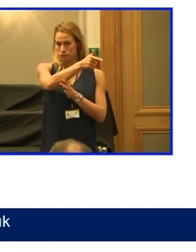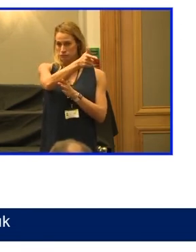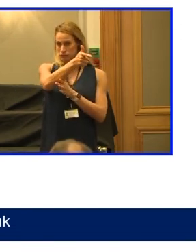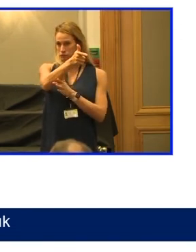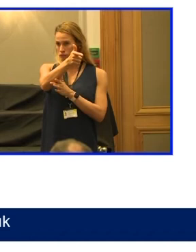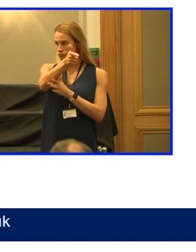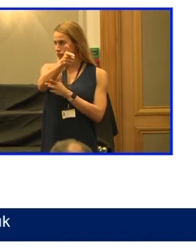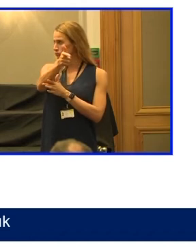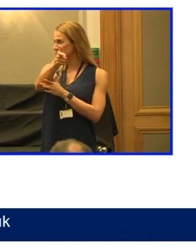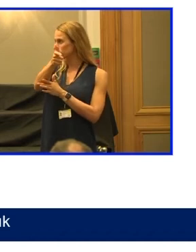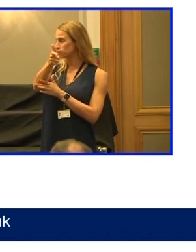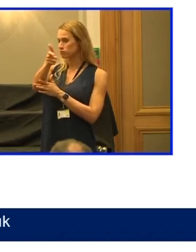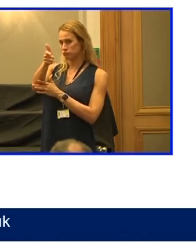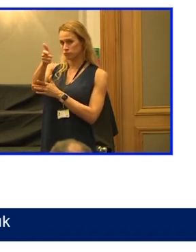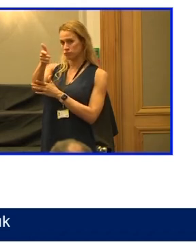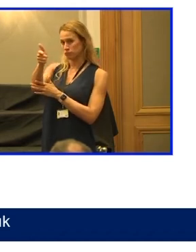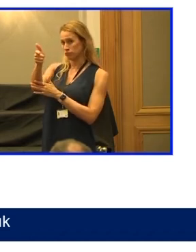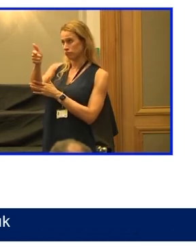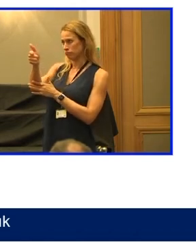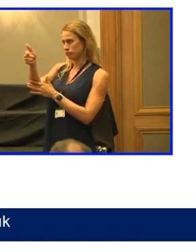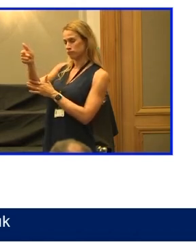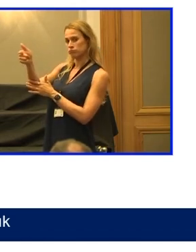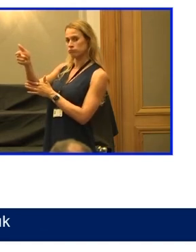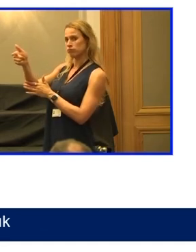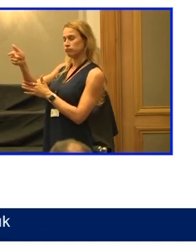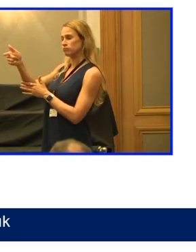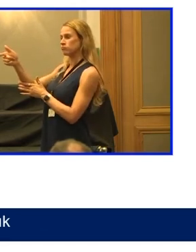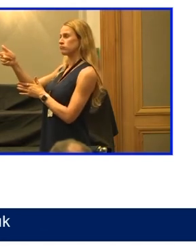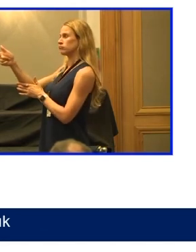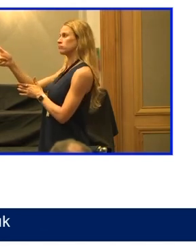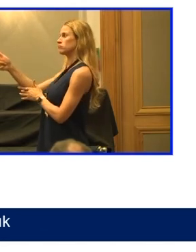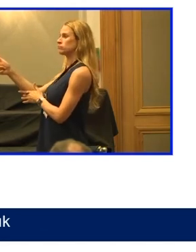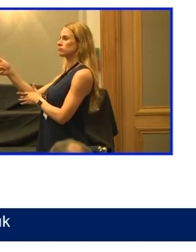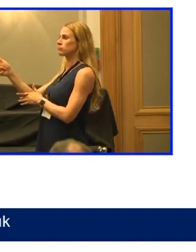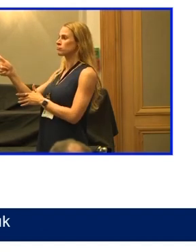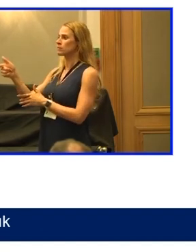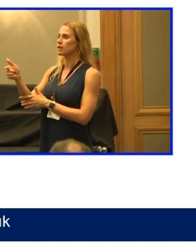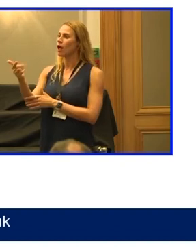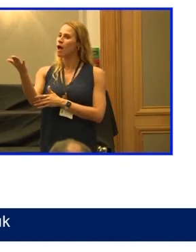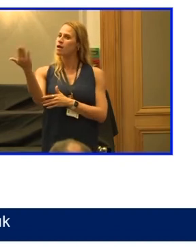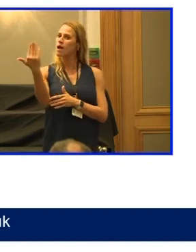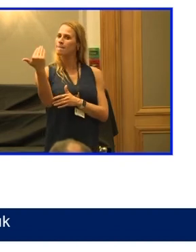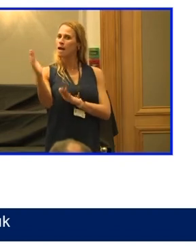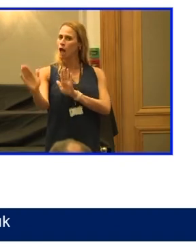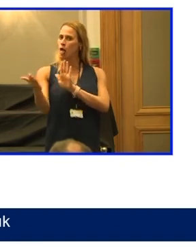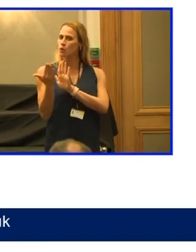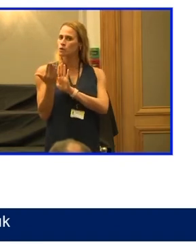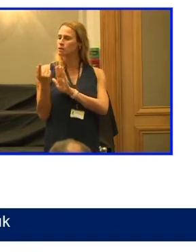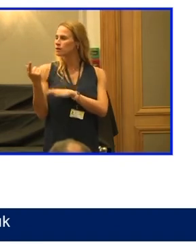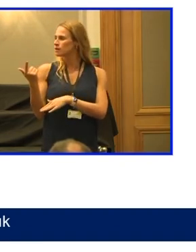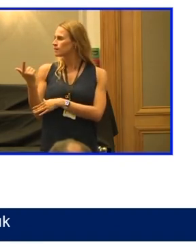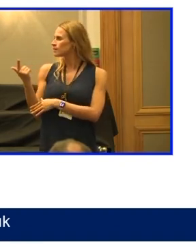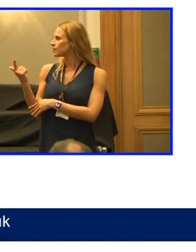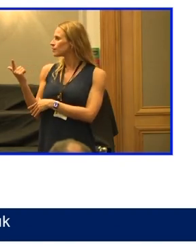may not pick it up. So, because it's a small sub, what I'm going to ask you to do then, Tekla, come closer, because this isn't a big sign.